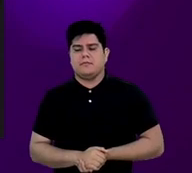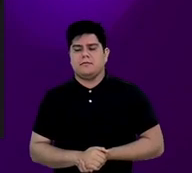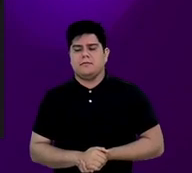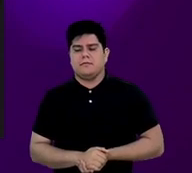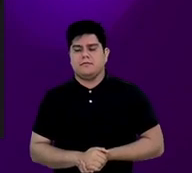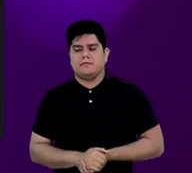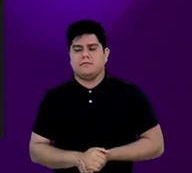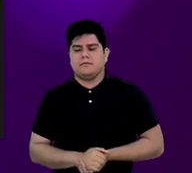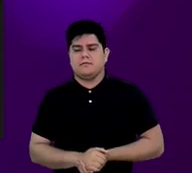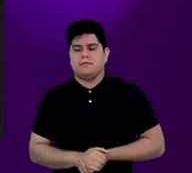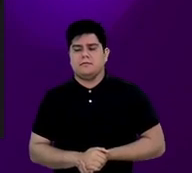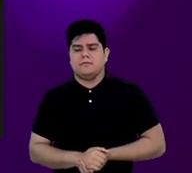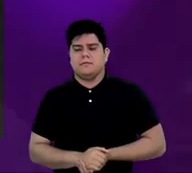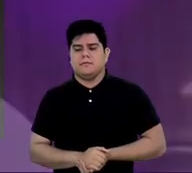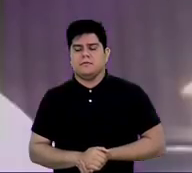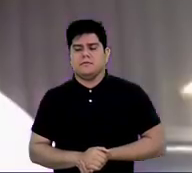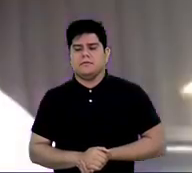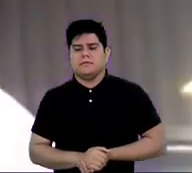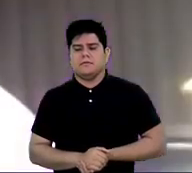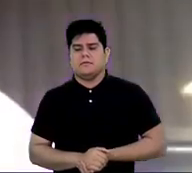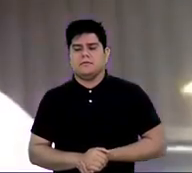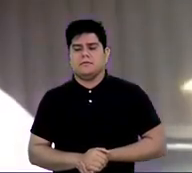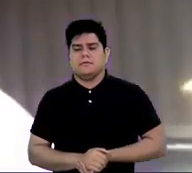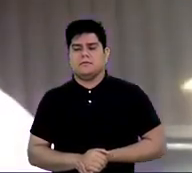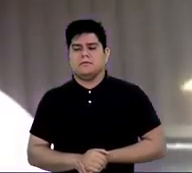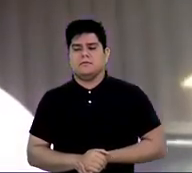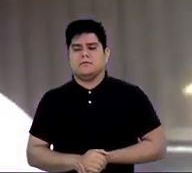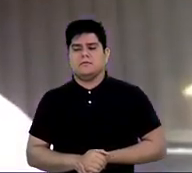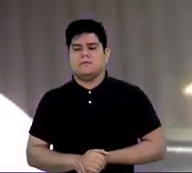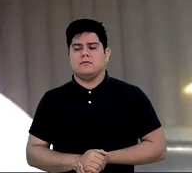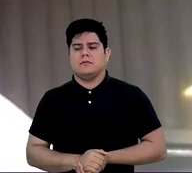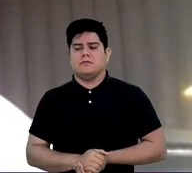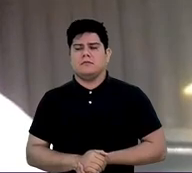Unmuted, so you should be able to hear that. No,